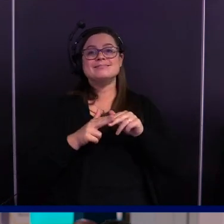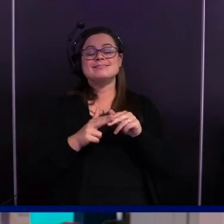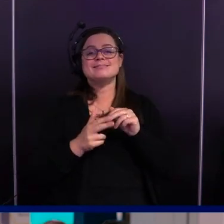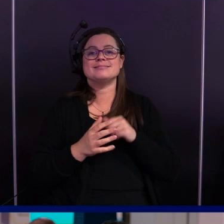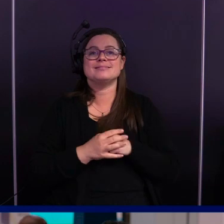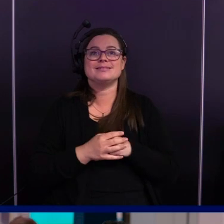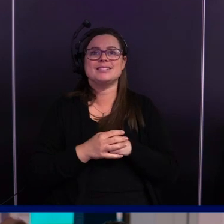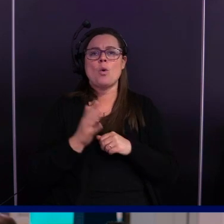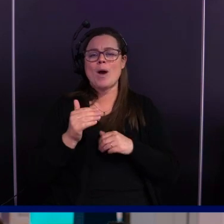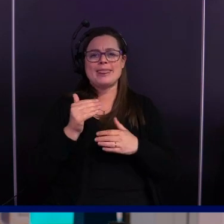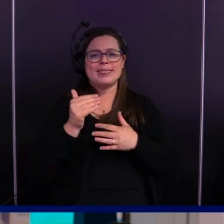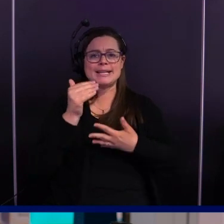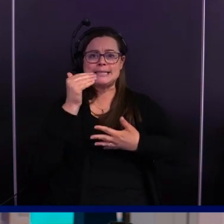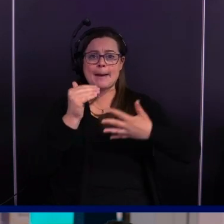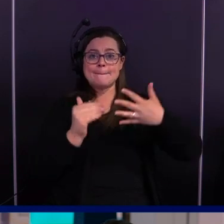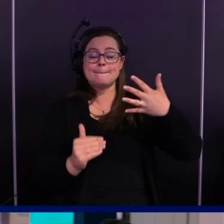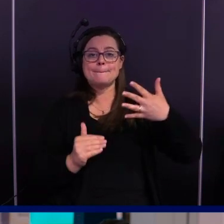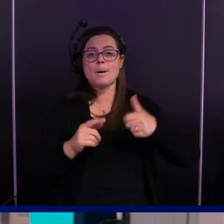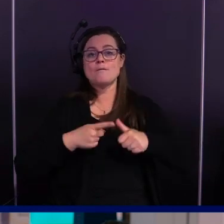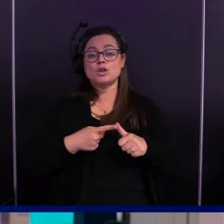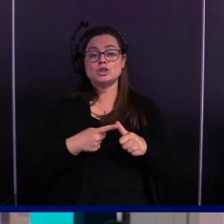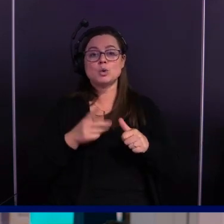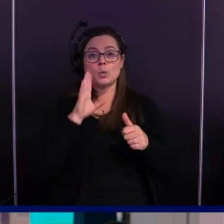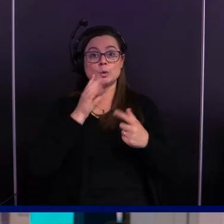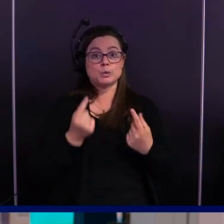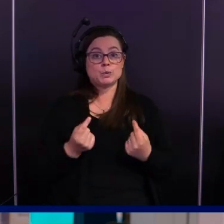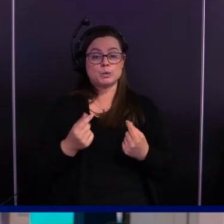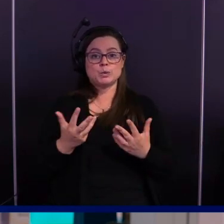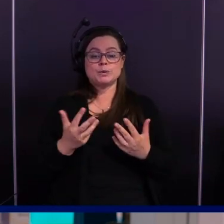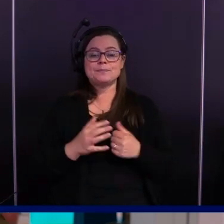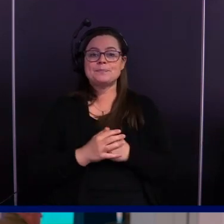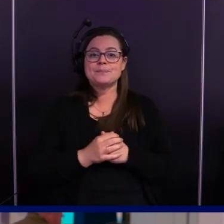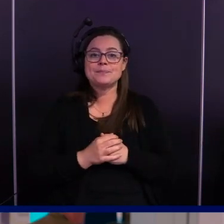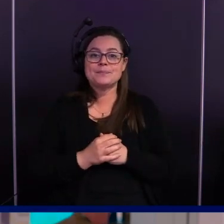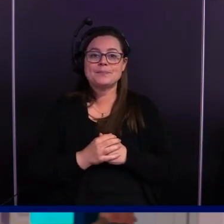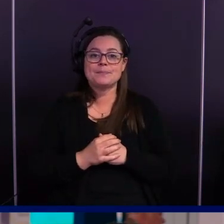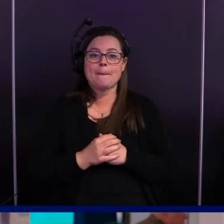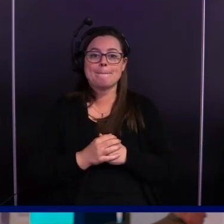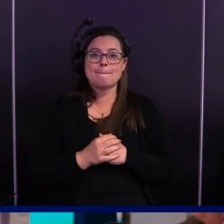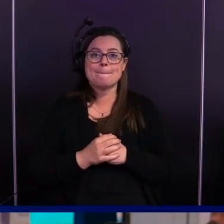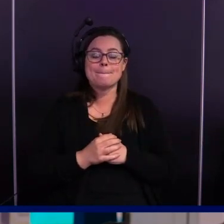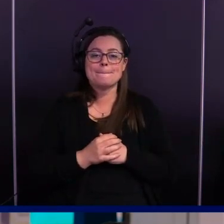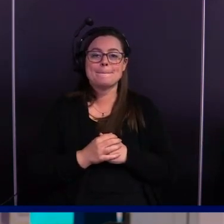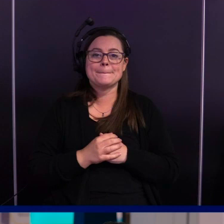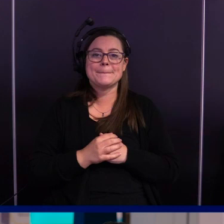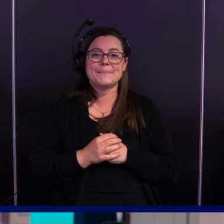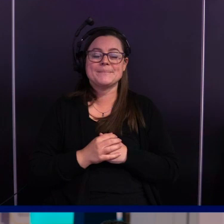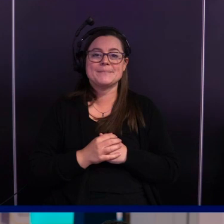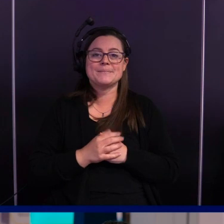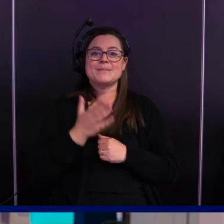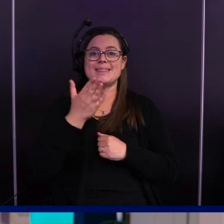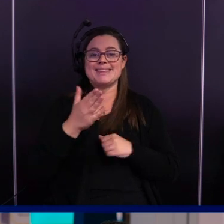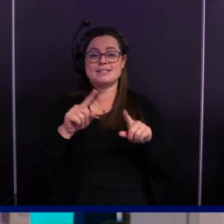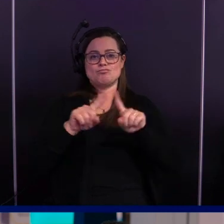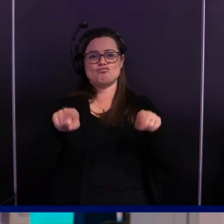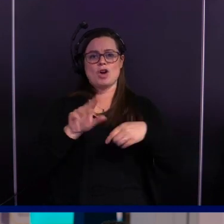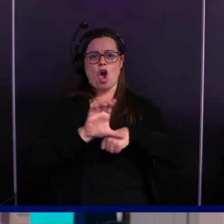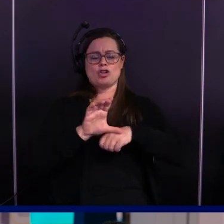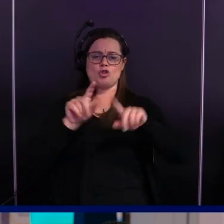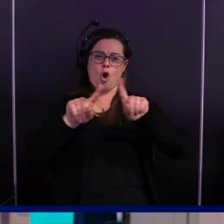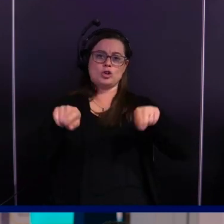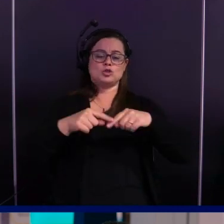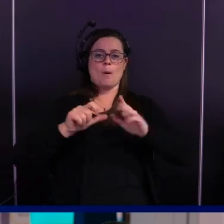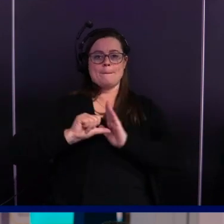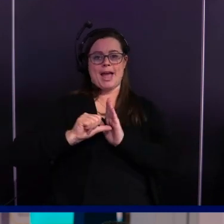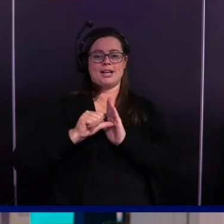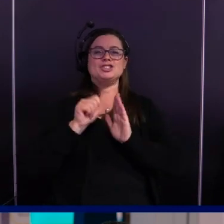Here is the steps, right? Here, first, what you are going to do, you are going to, this is the console page. I'm going to take the console as